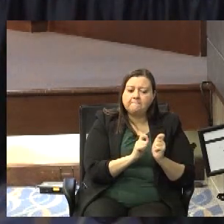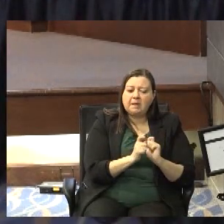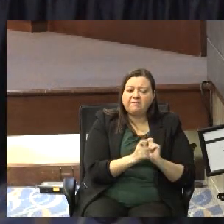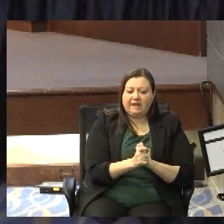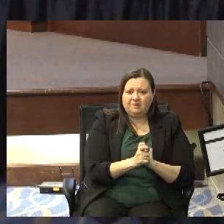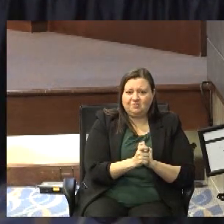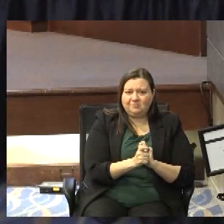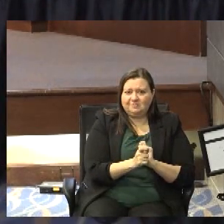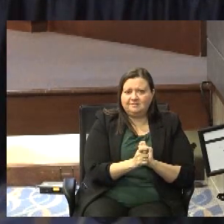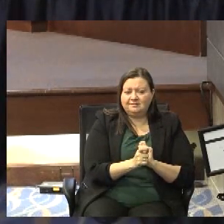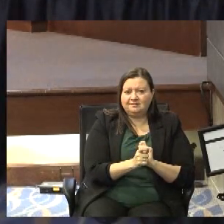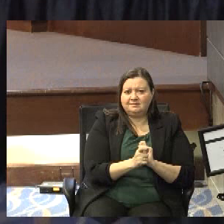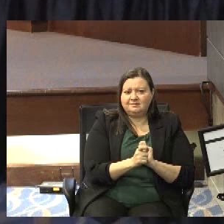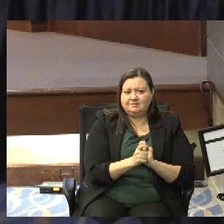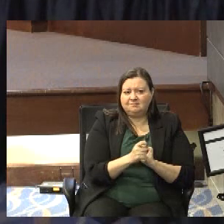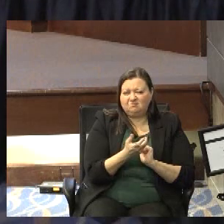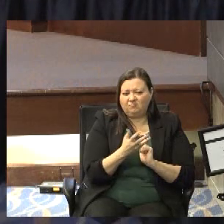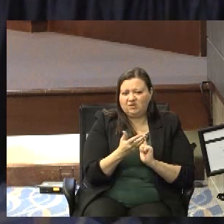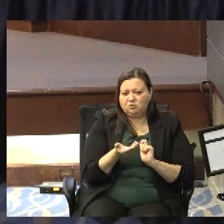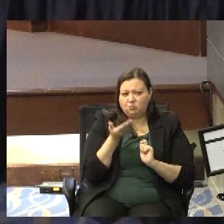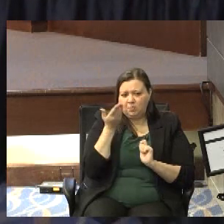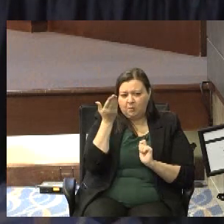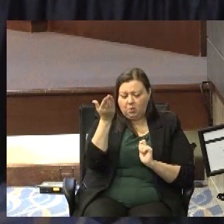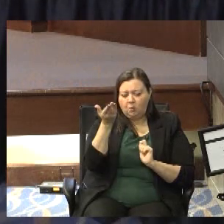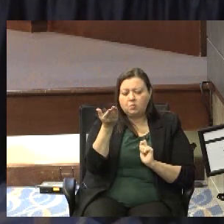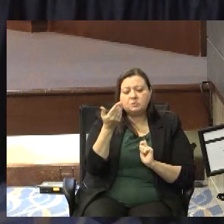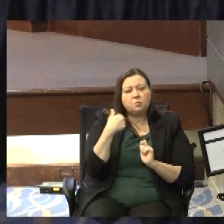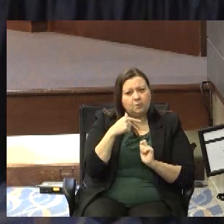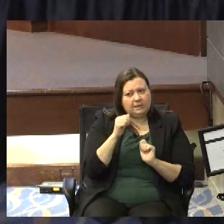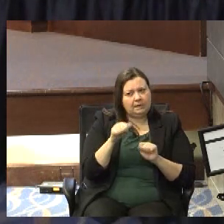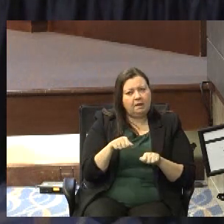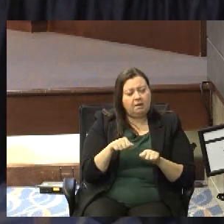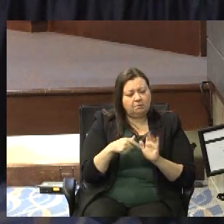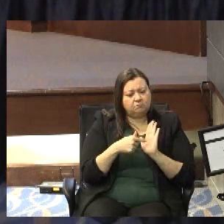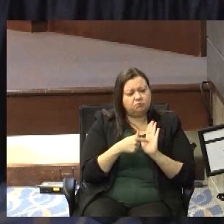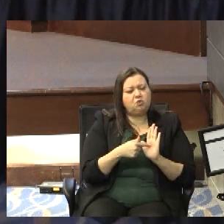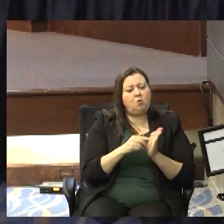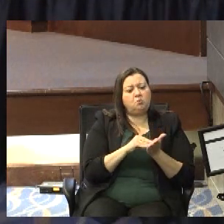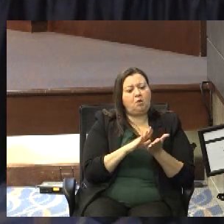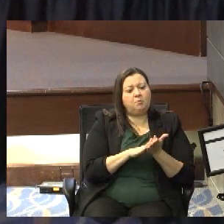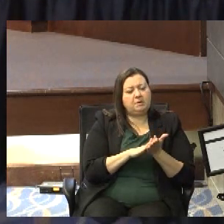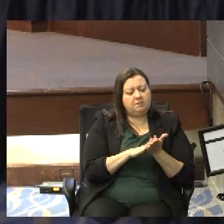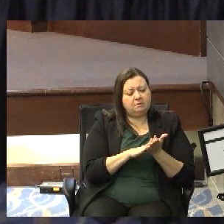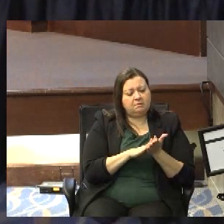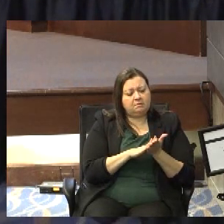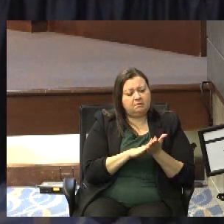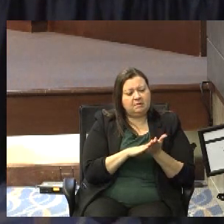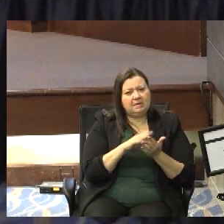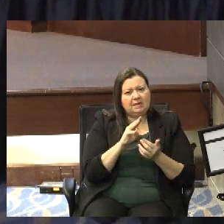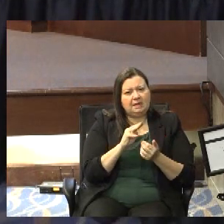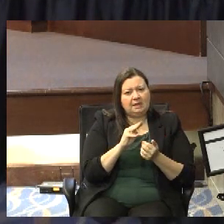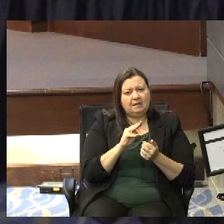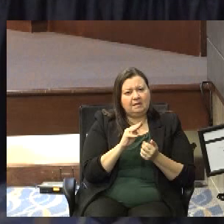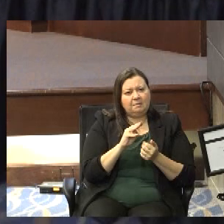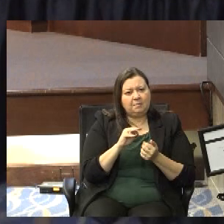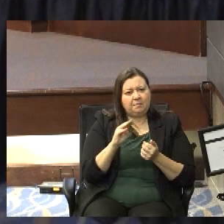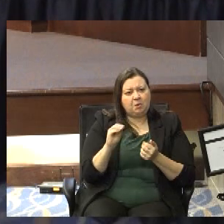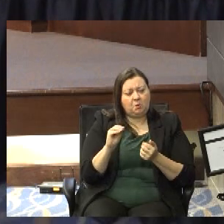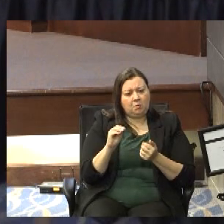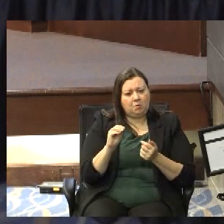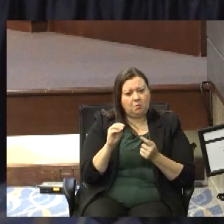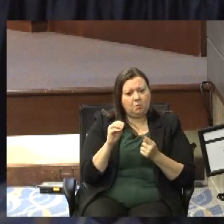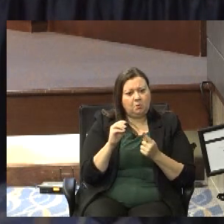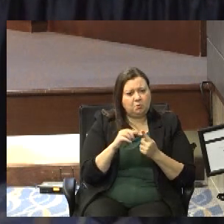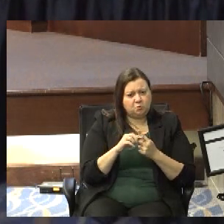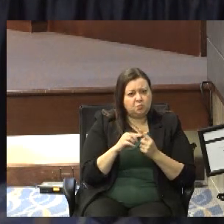modifications that we have proposed that I would be glad to document in a memo to council mm-hmm.